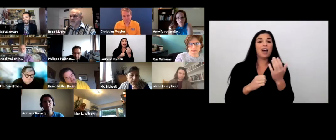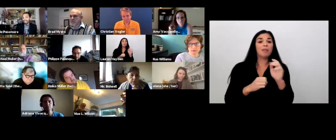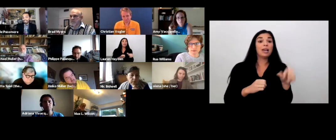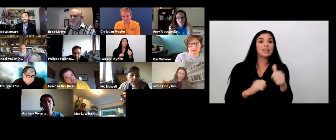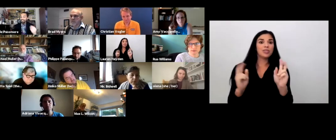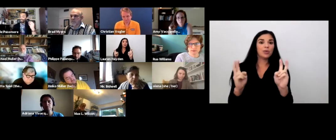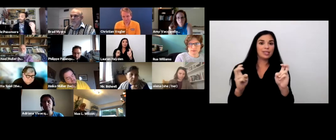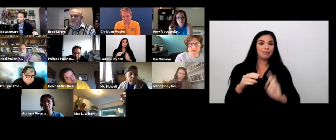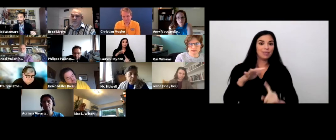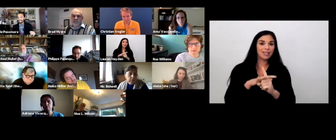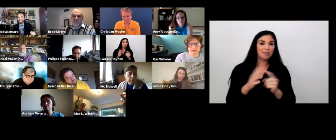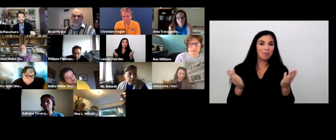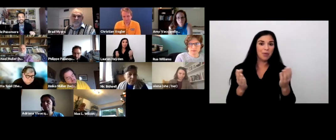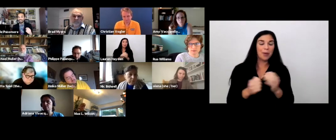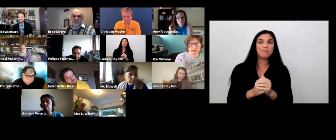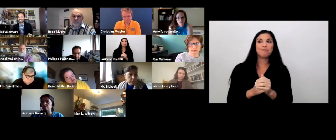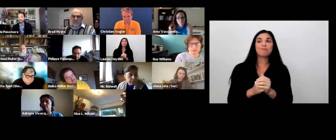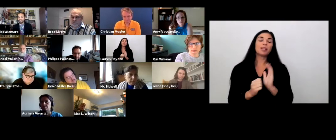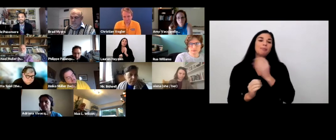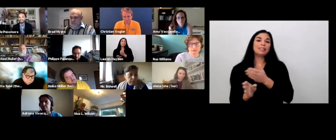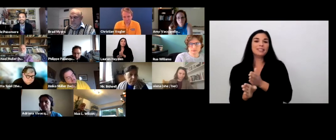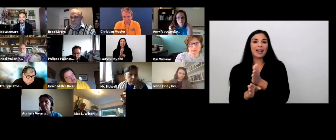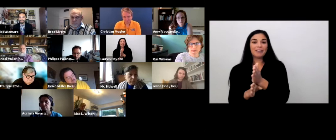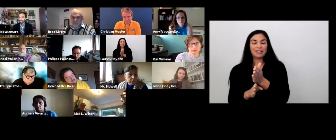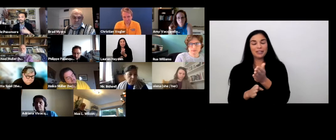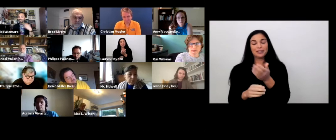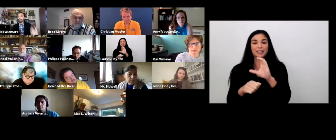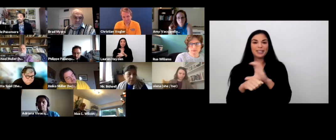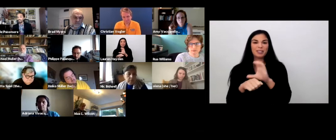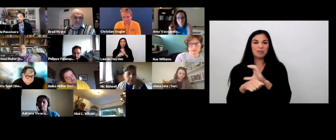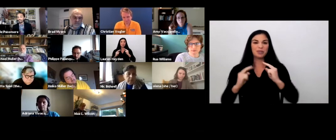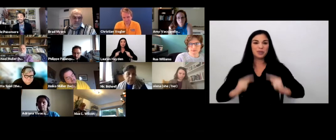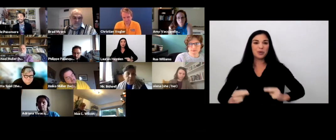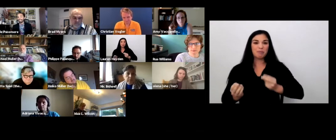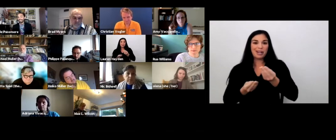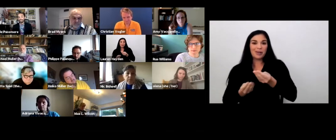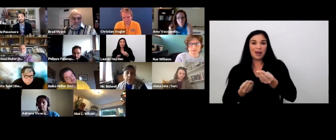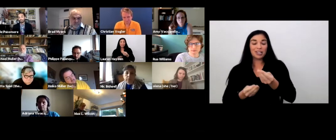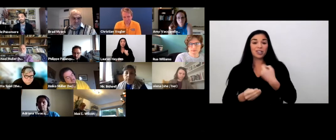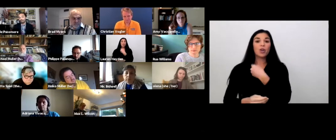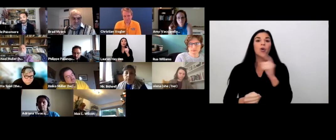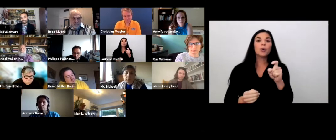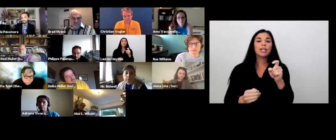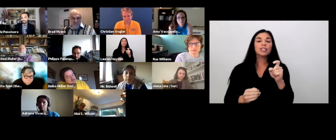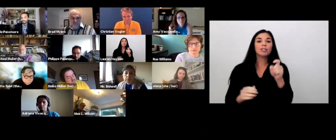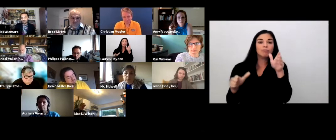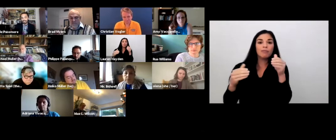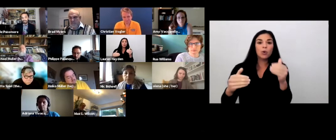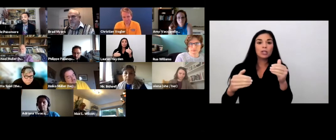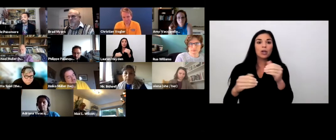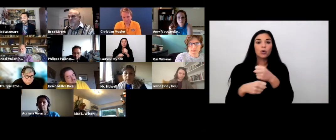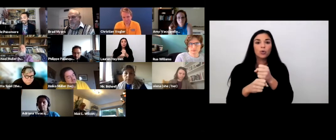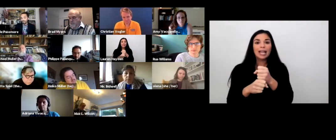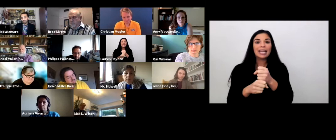we, given our field in human-computer interaction, we should be at the forefront of creating engaging virtual conferences